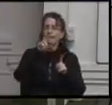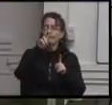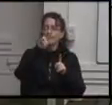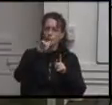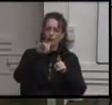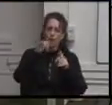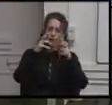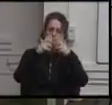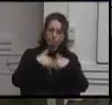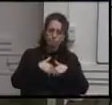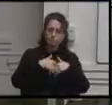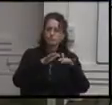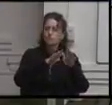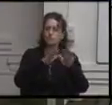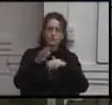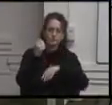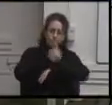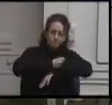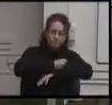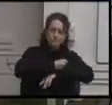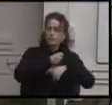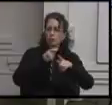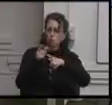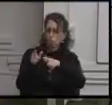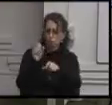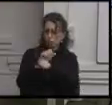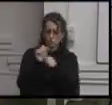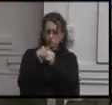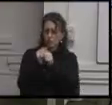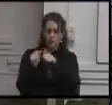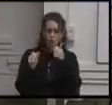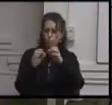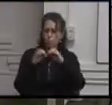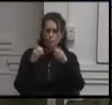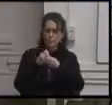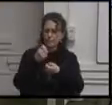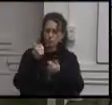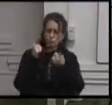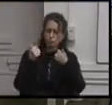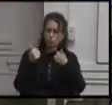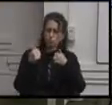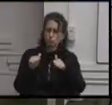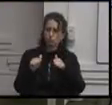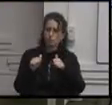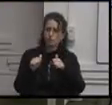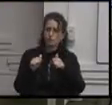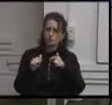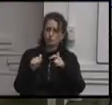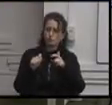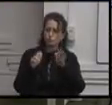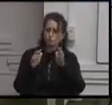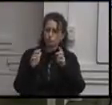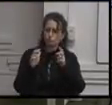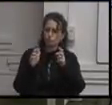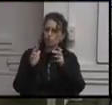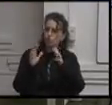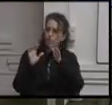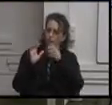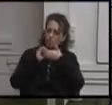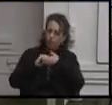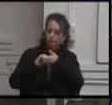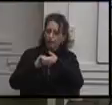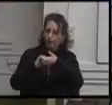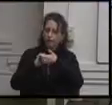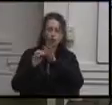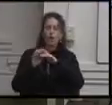other organizations to help spur that along, or are you going on this solely on your own? So keep in mind, this is